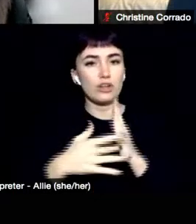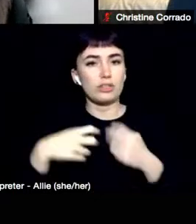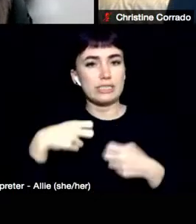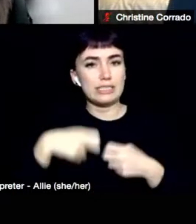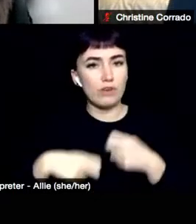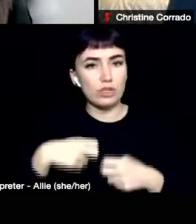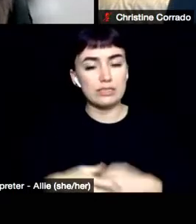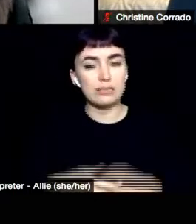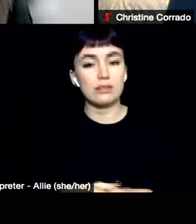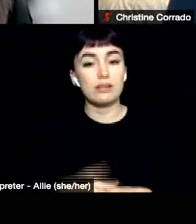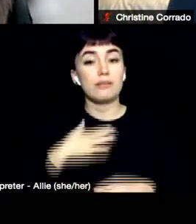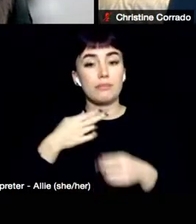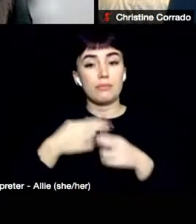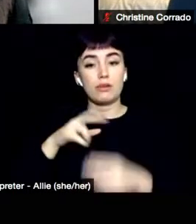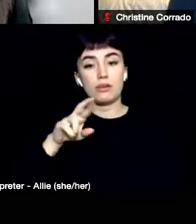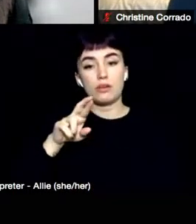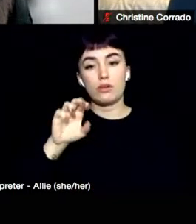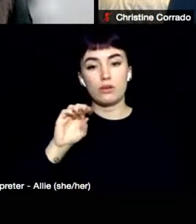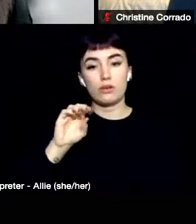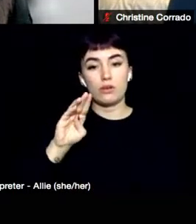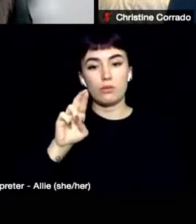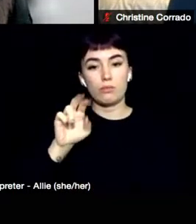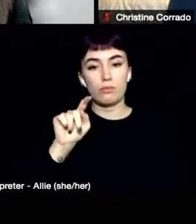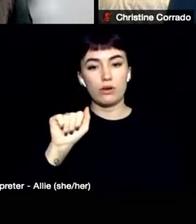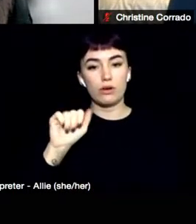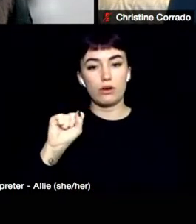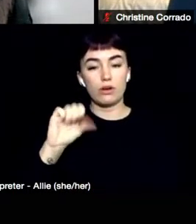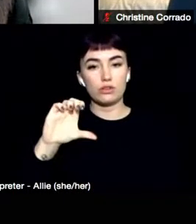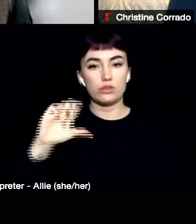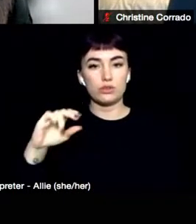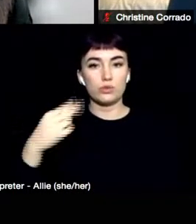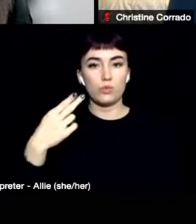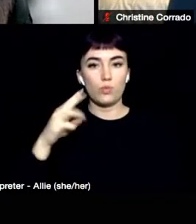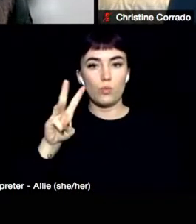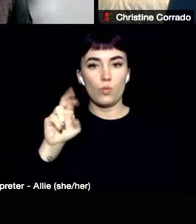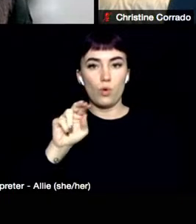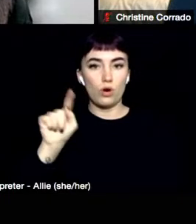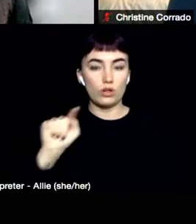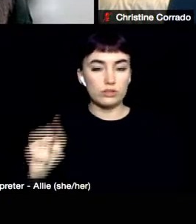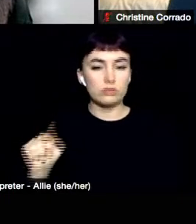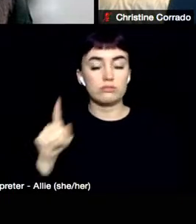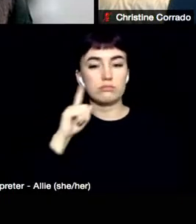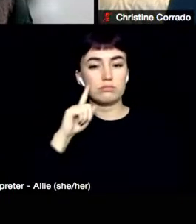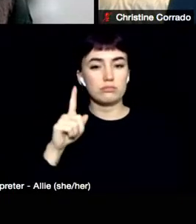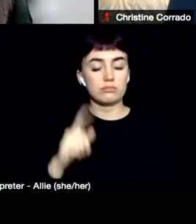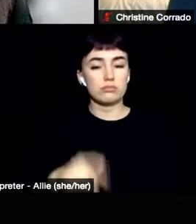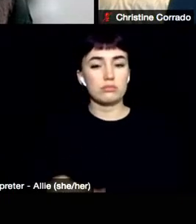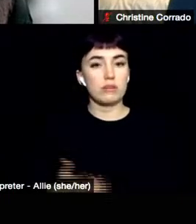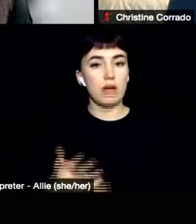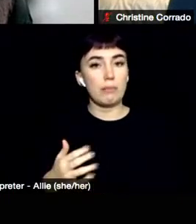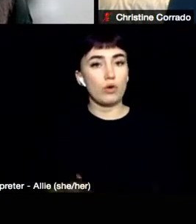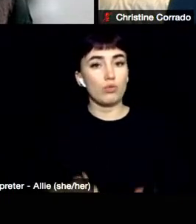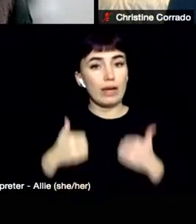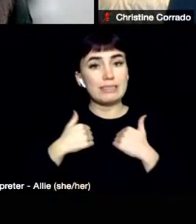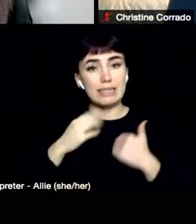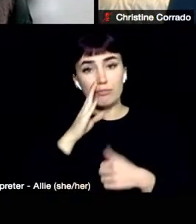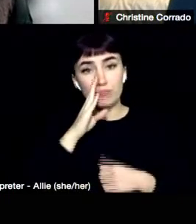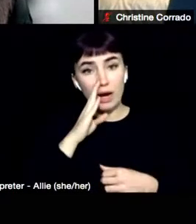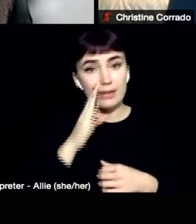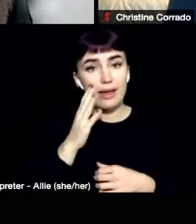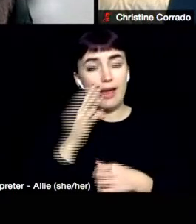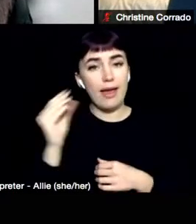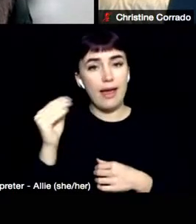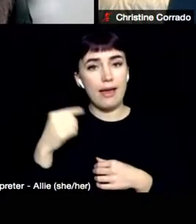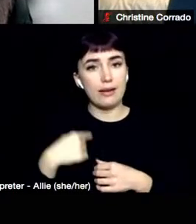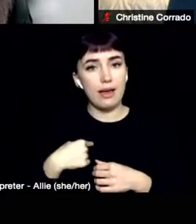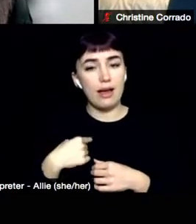difficulties. My name is Roberta Schwartz. I am a resident in Brighton, and